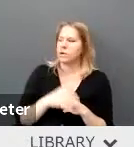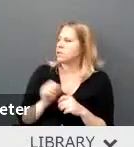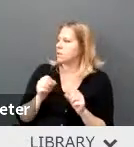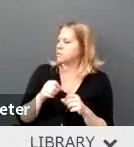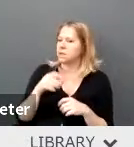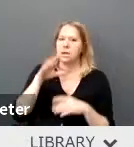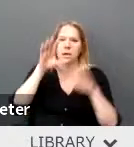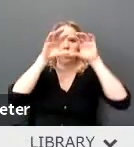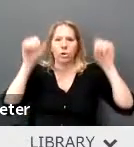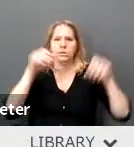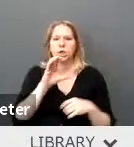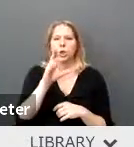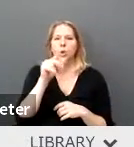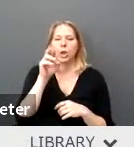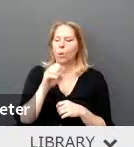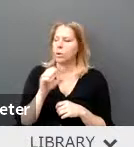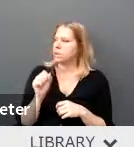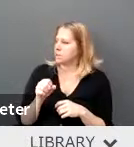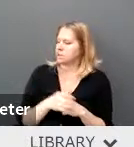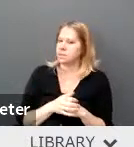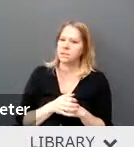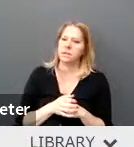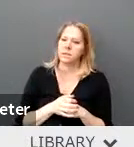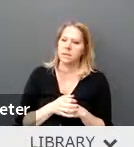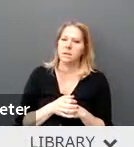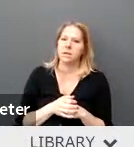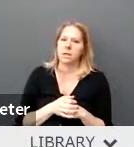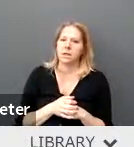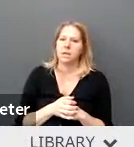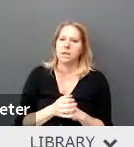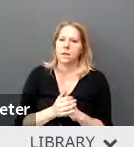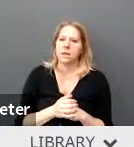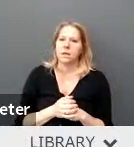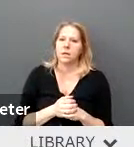And President Cuneo. Yes.